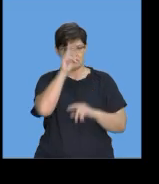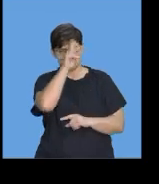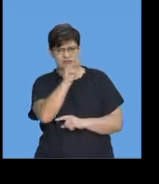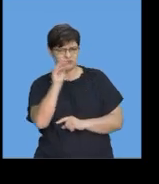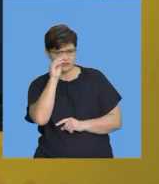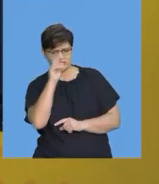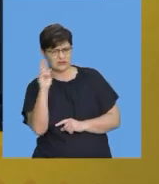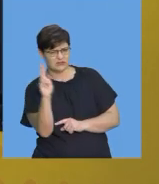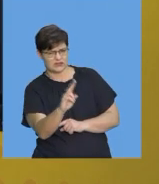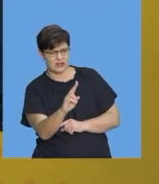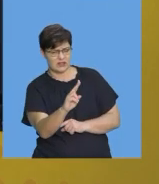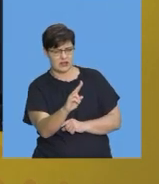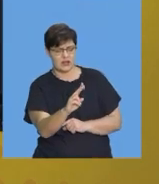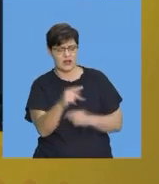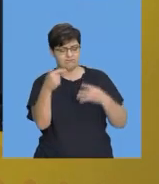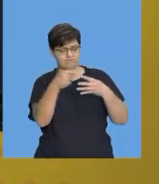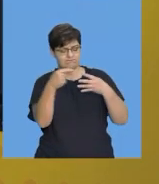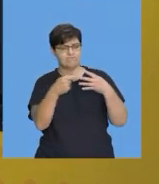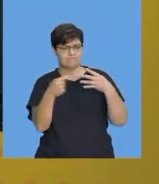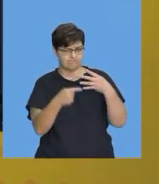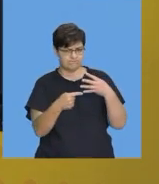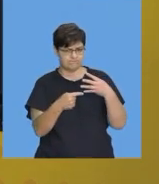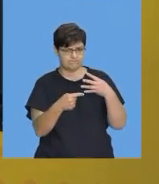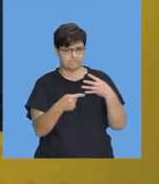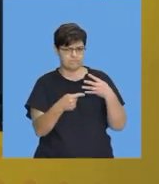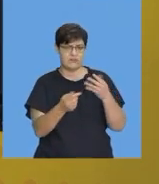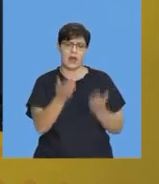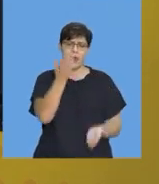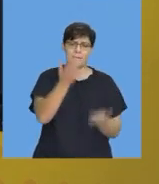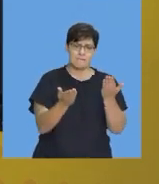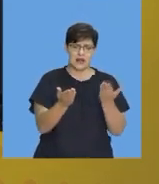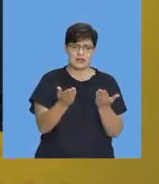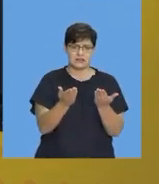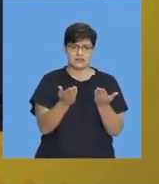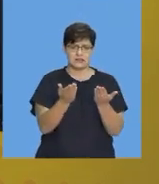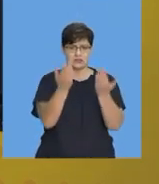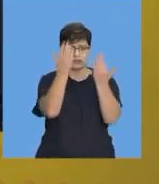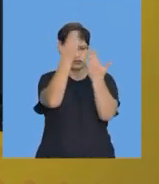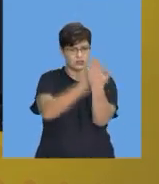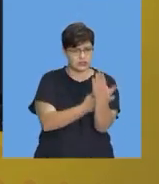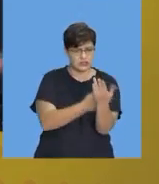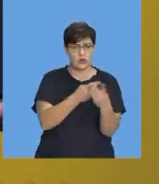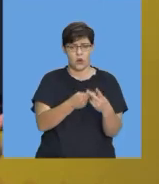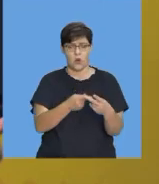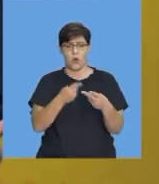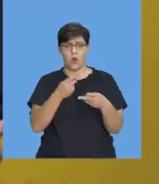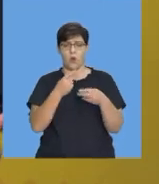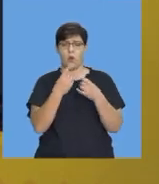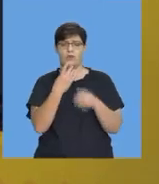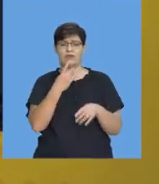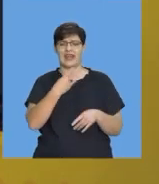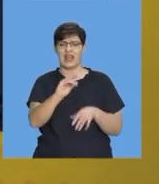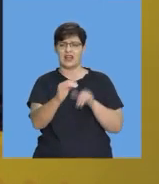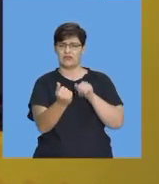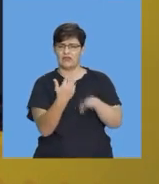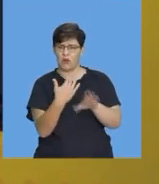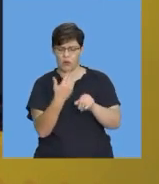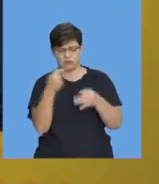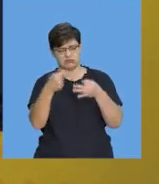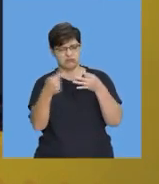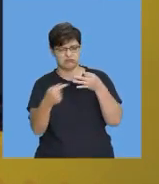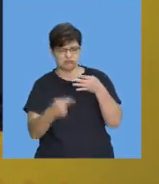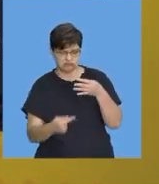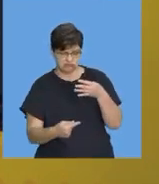you'll notice that share capital could feature as part of the balance sheet or as part of the cash flow. So there's